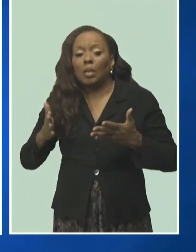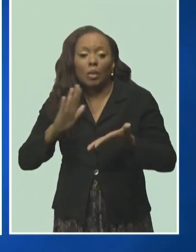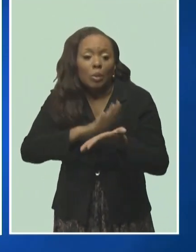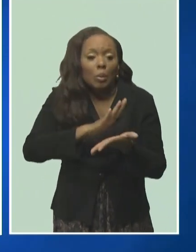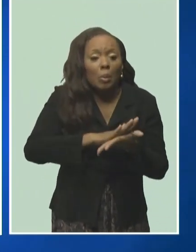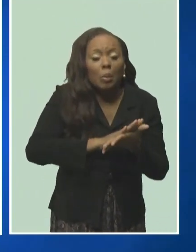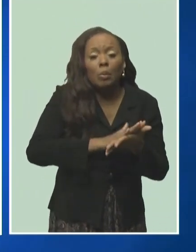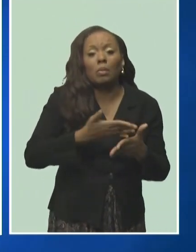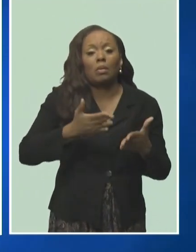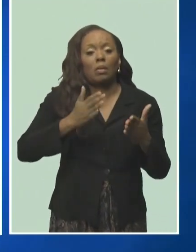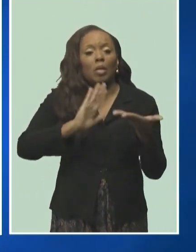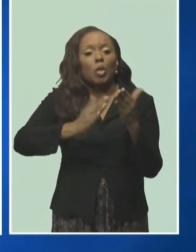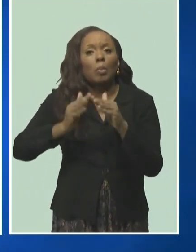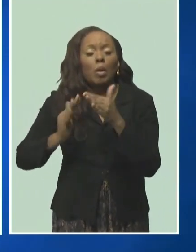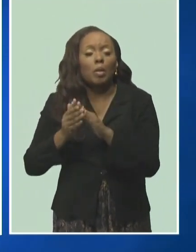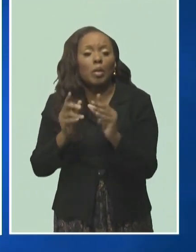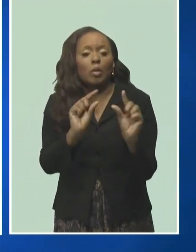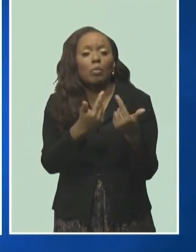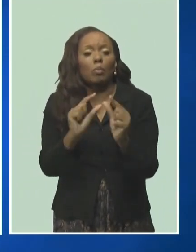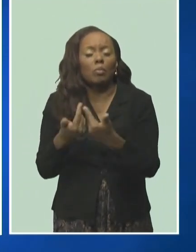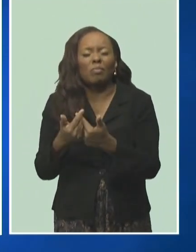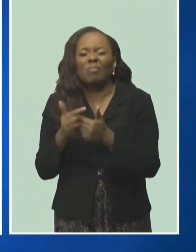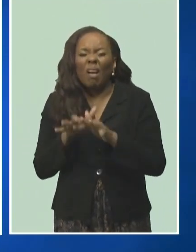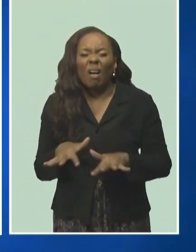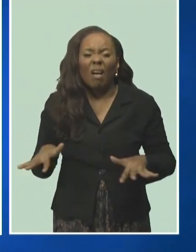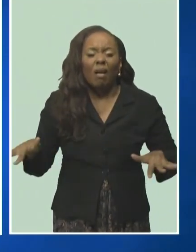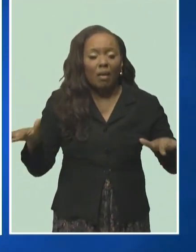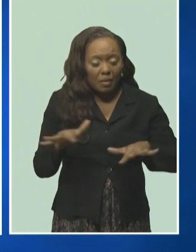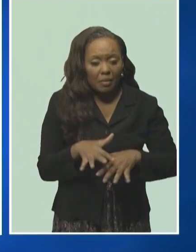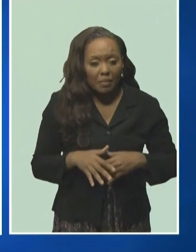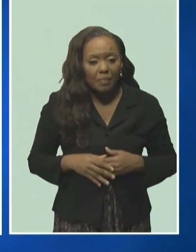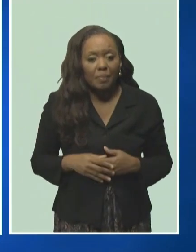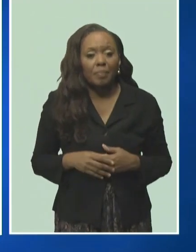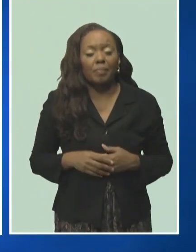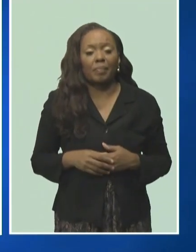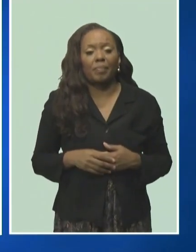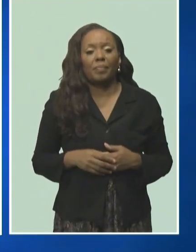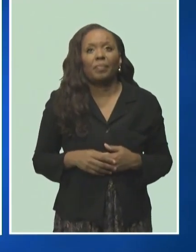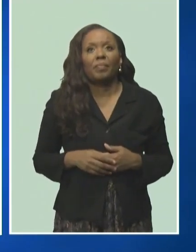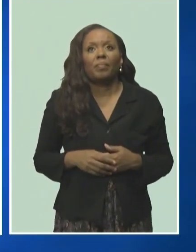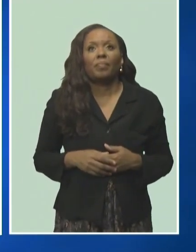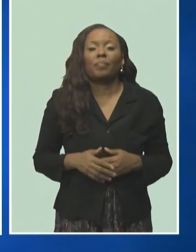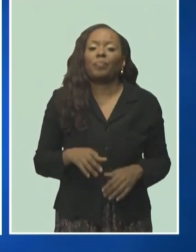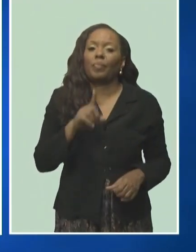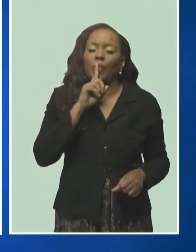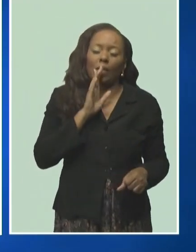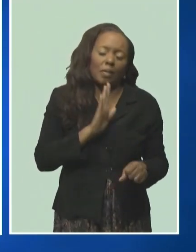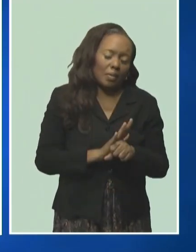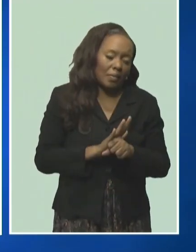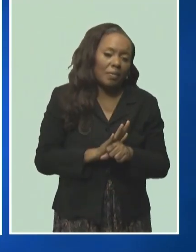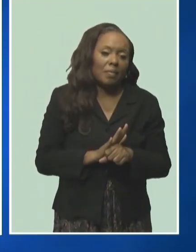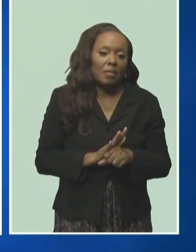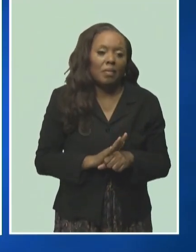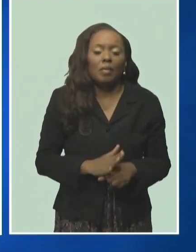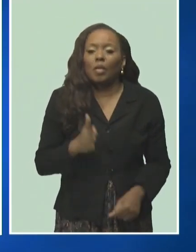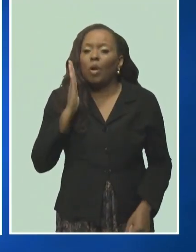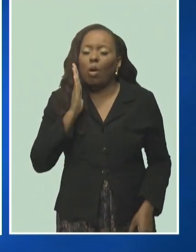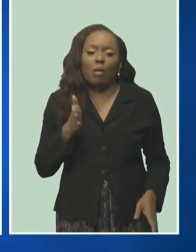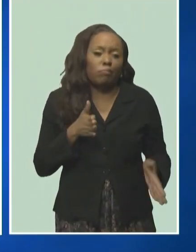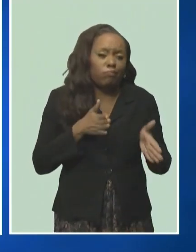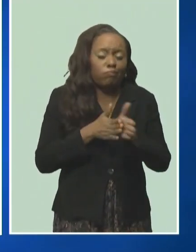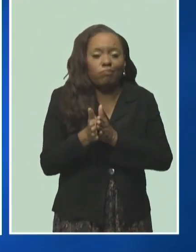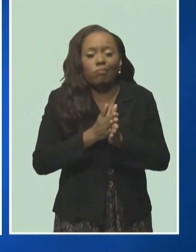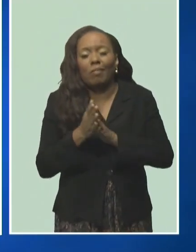community groups all across the island. And we guarantee that you will be thrilled